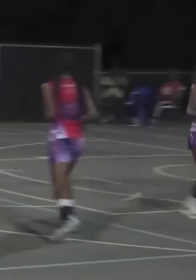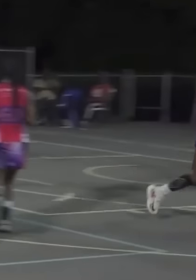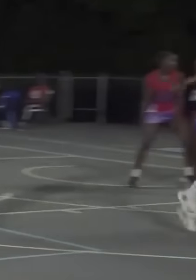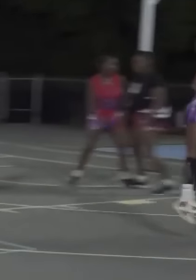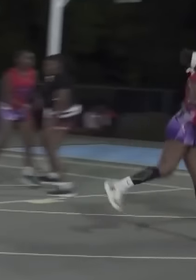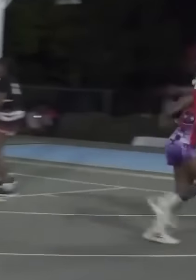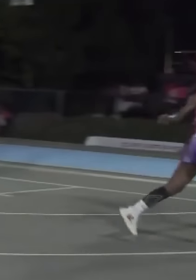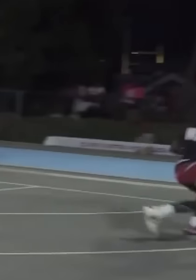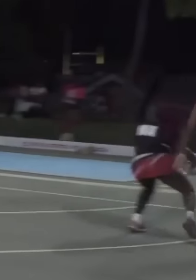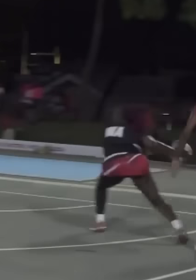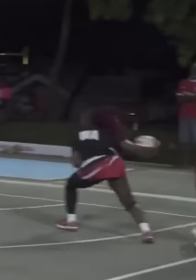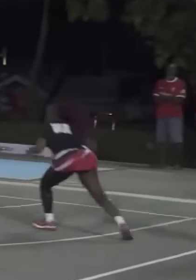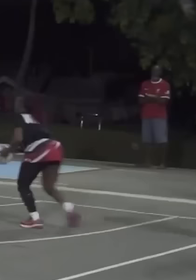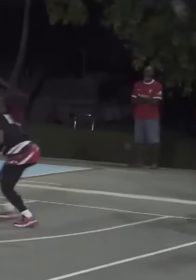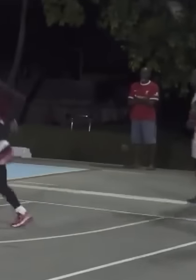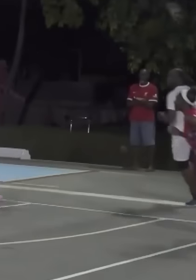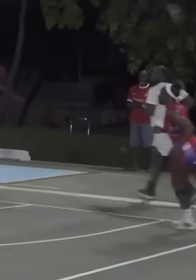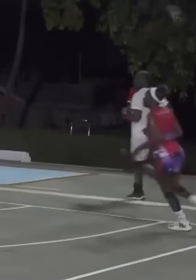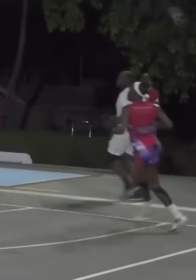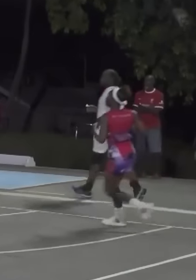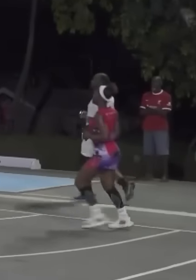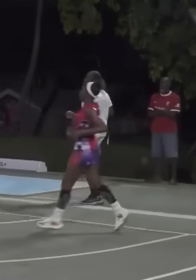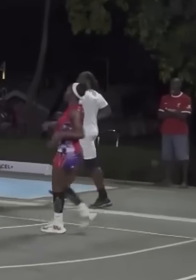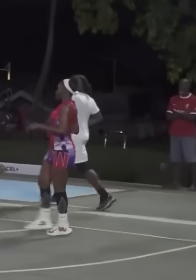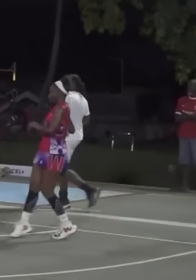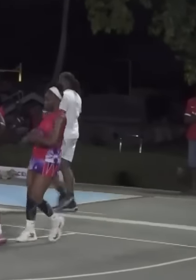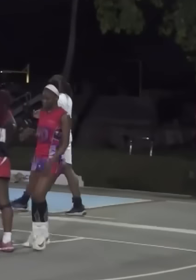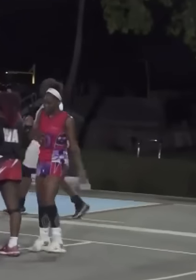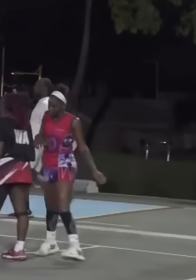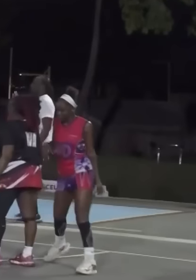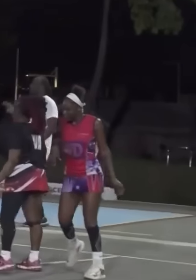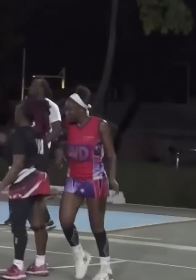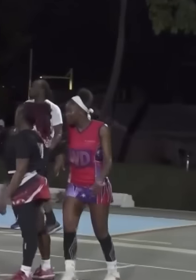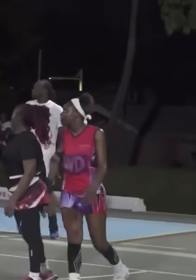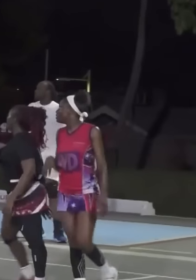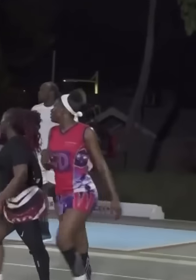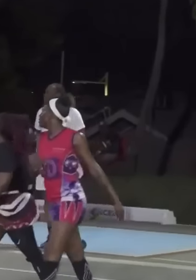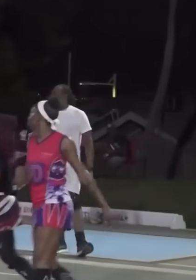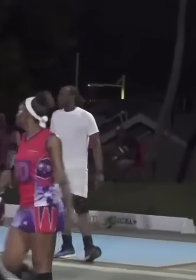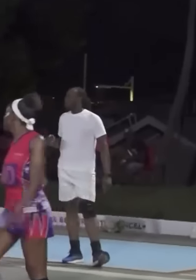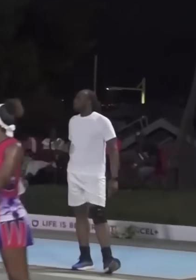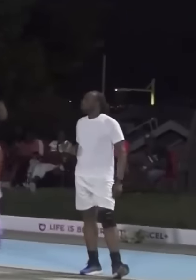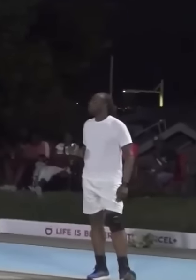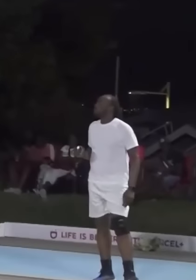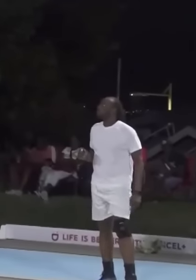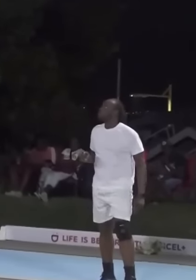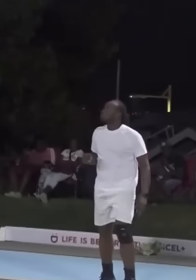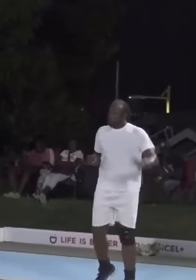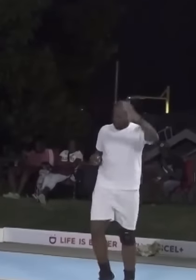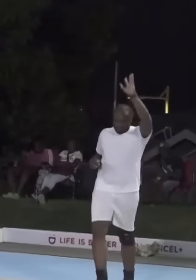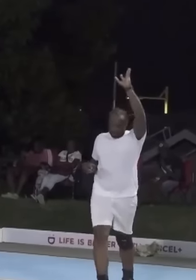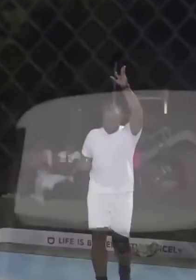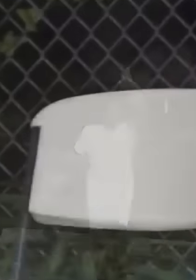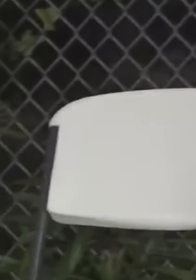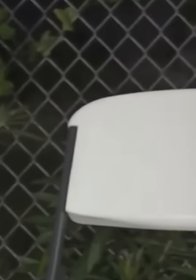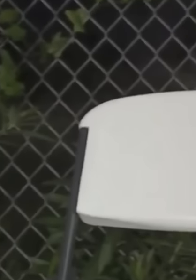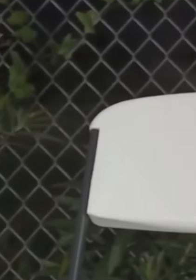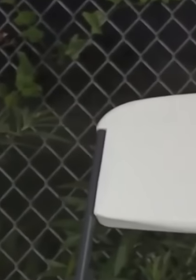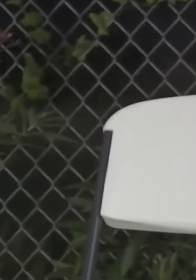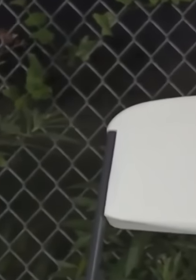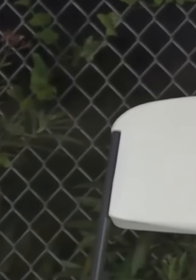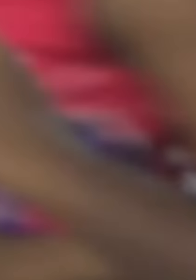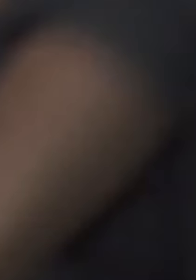like clockwork, well, obviously it worked. Agard going for that 90% odd shooting average as Villa end the third